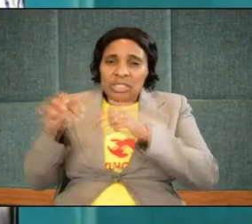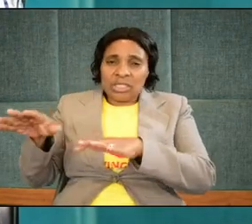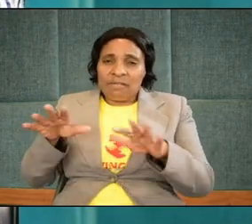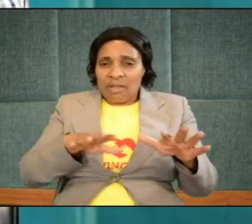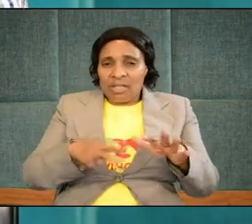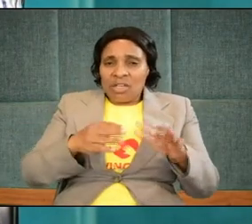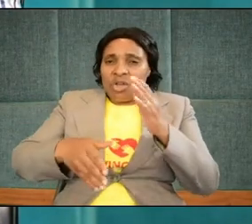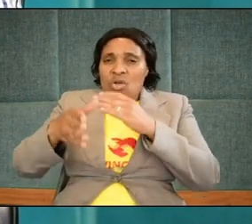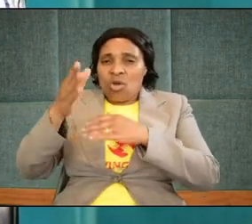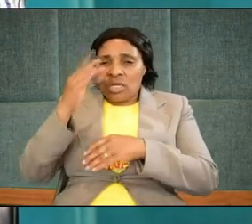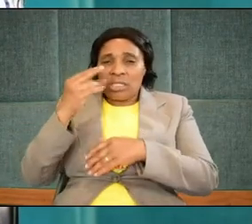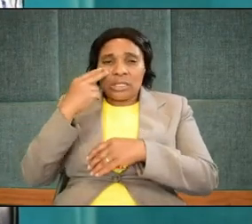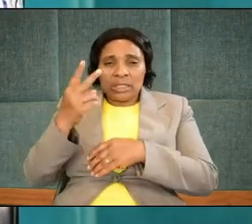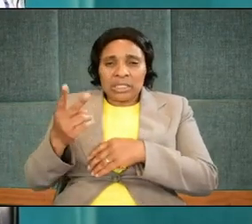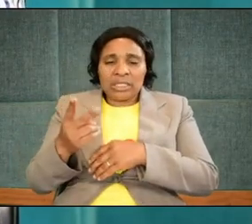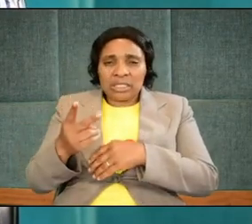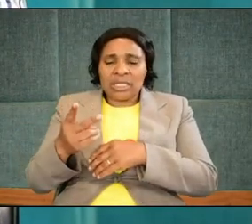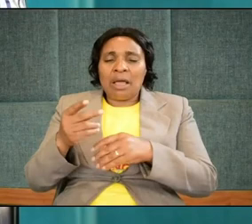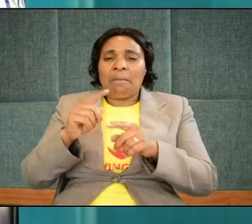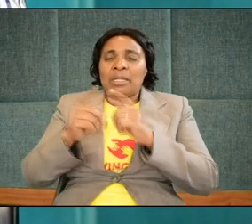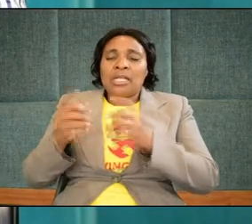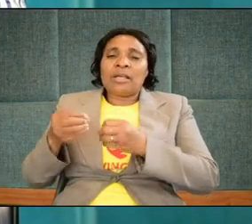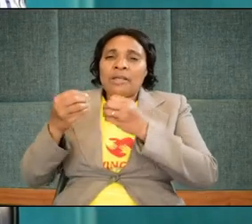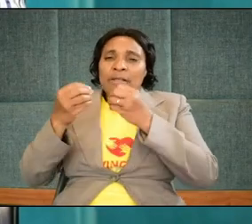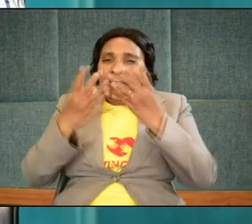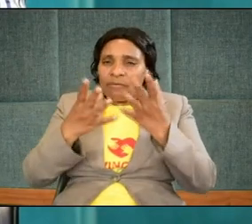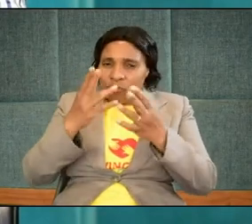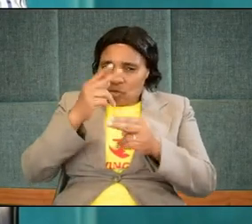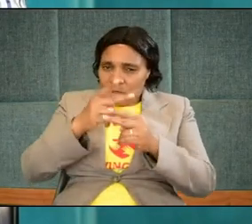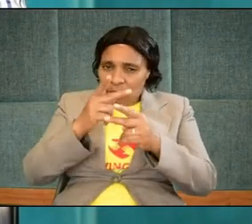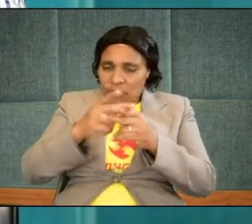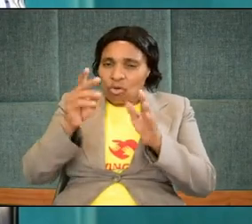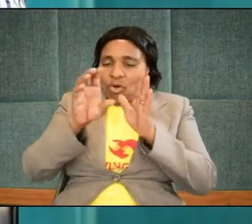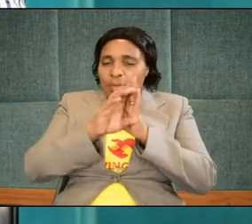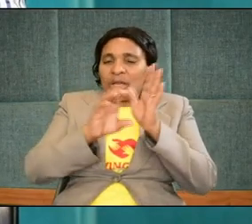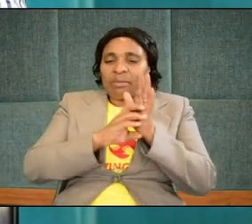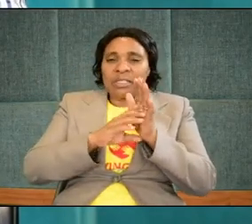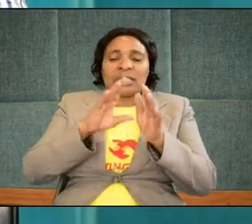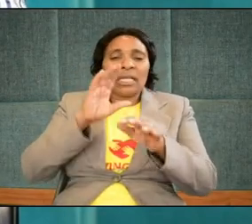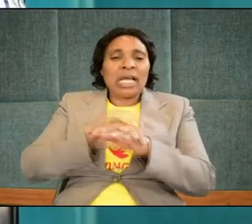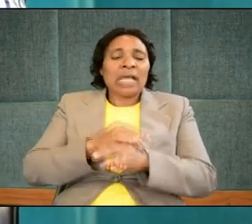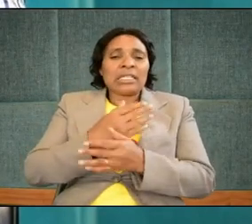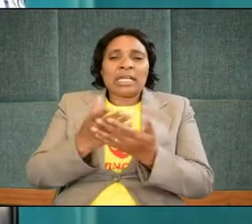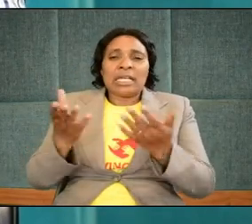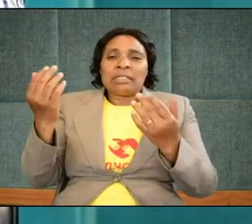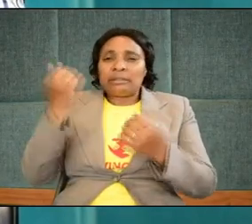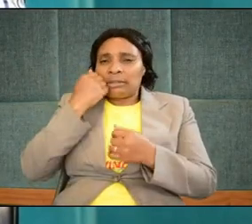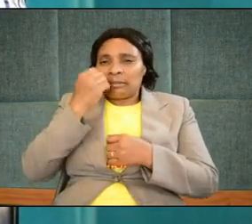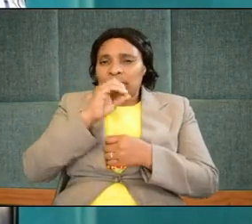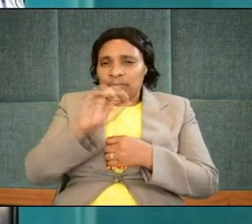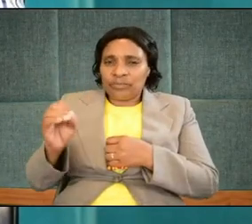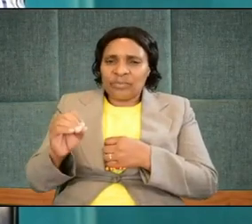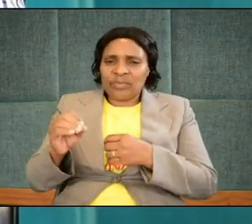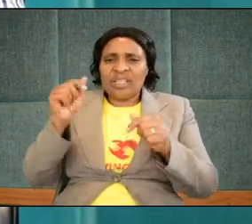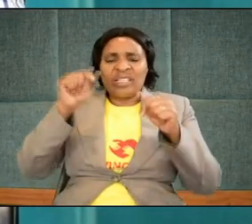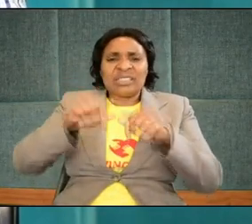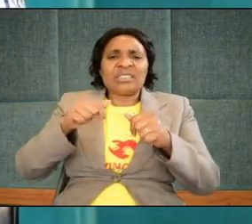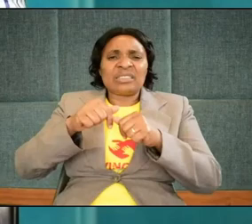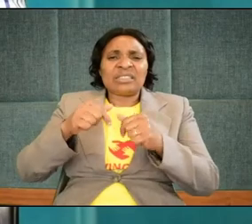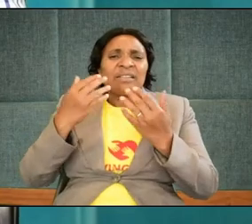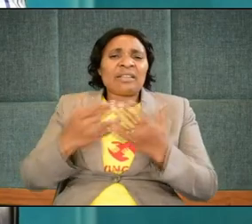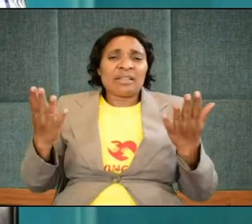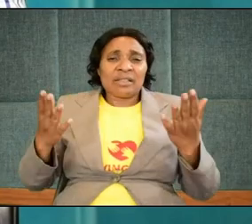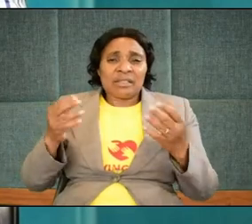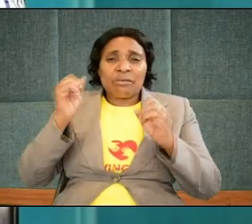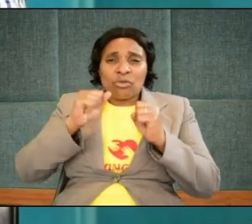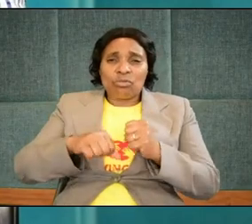saying, if you keep my commandments, then you'll get none of these diseases. I think this is a really key thing that we need to